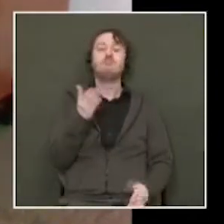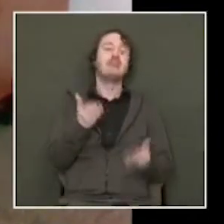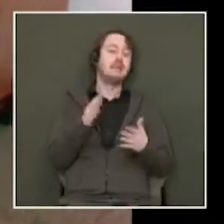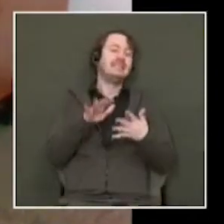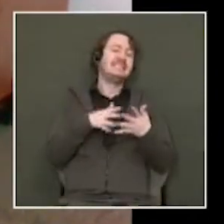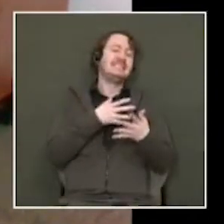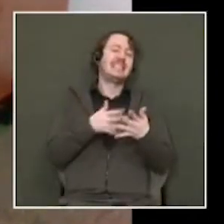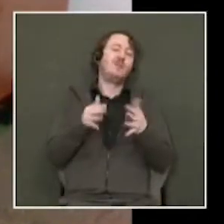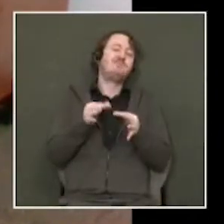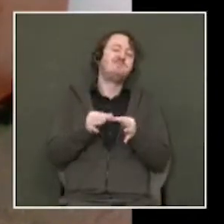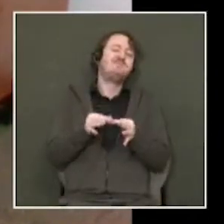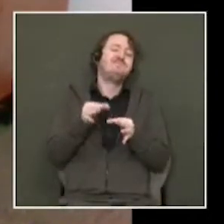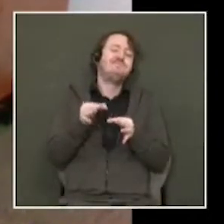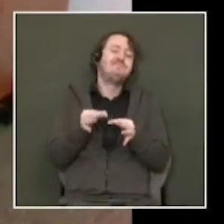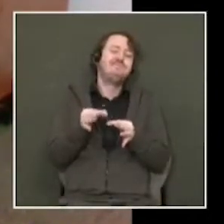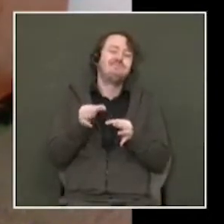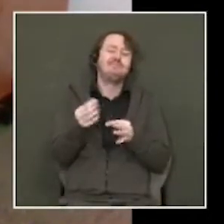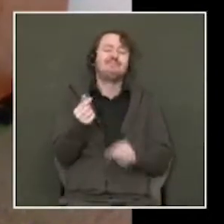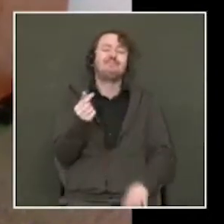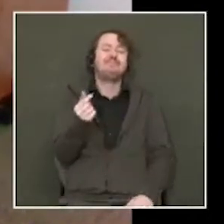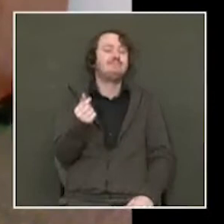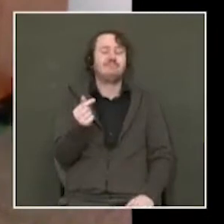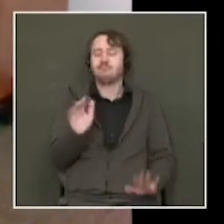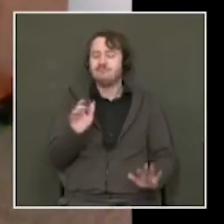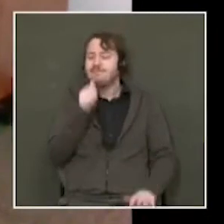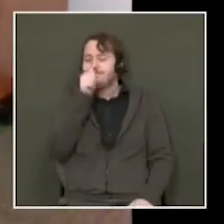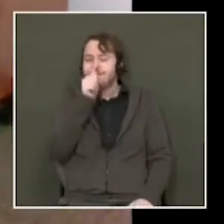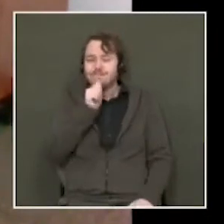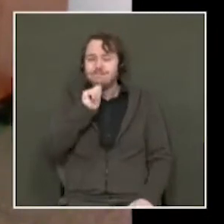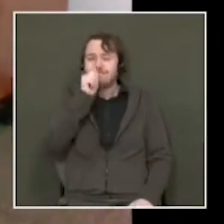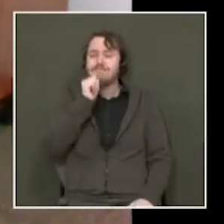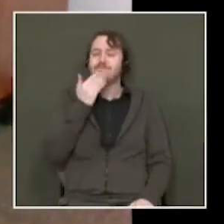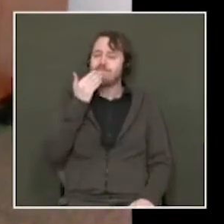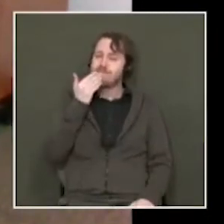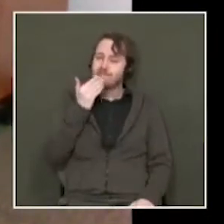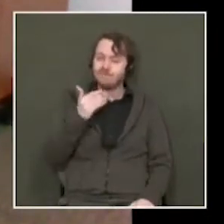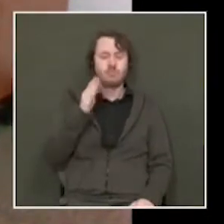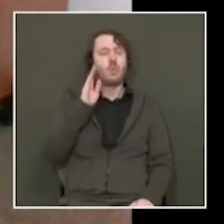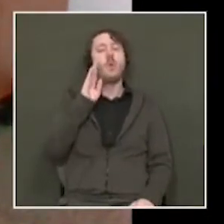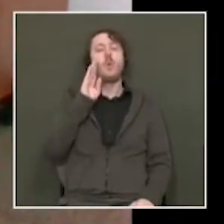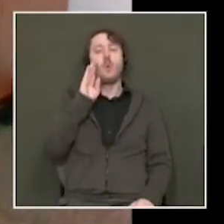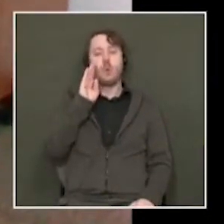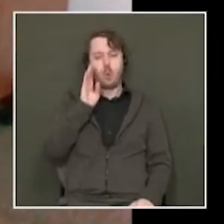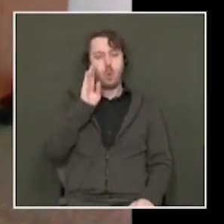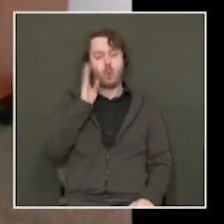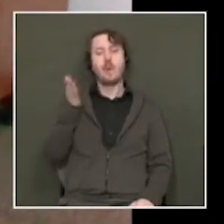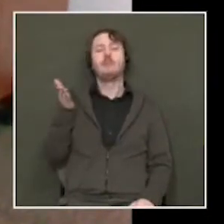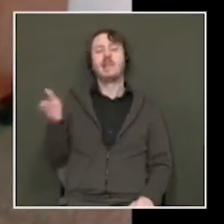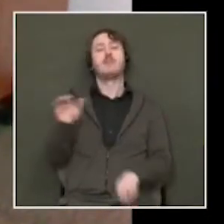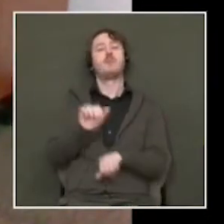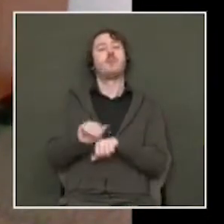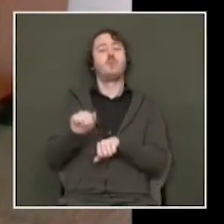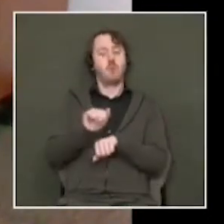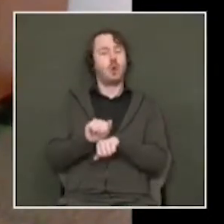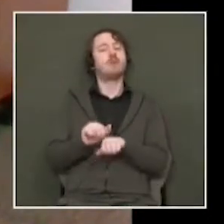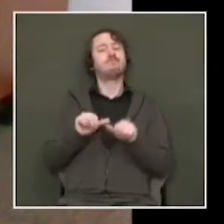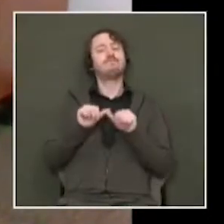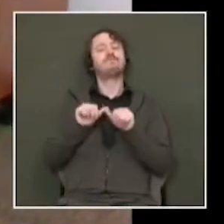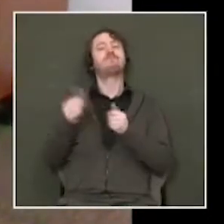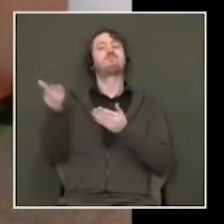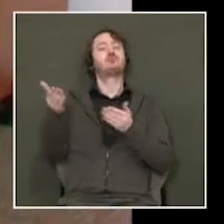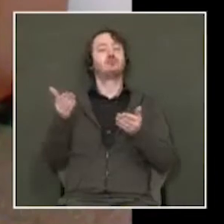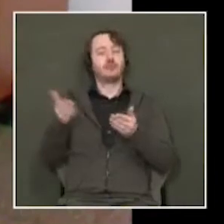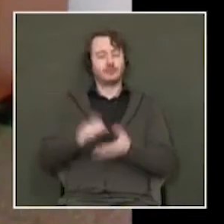somewhat disrupted, but we appreciate your patience, and we will be out there working to make sure that we keep service on the